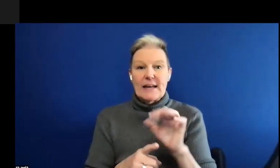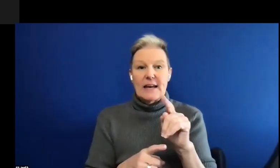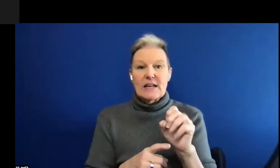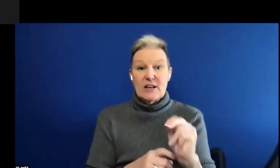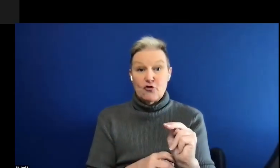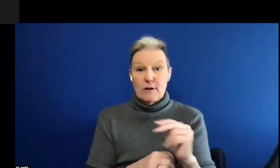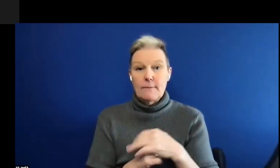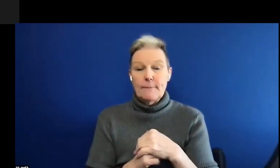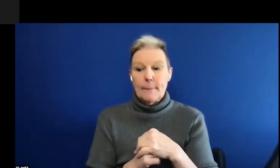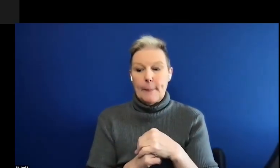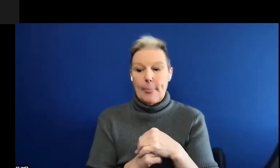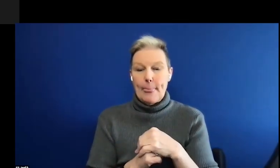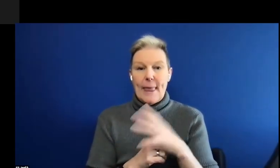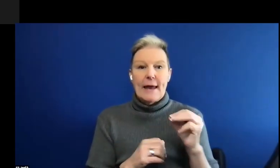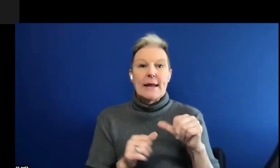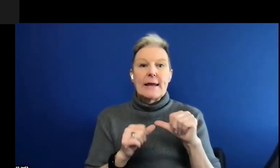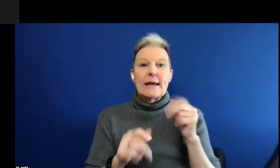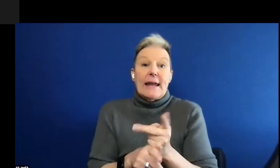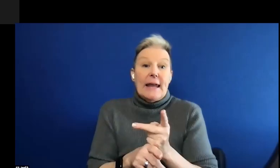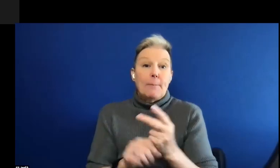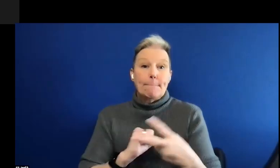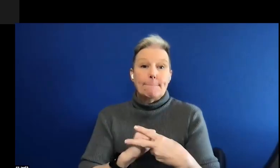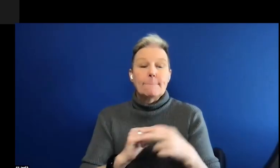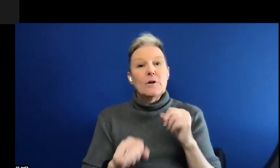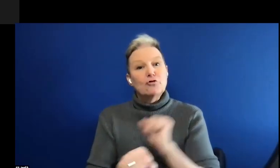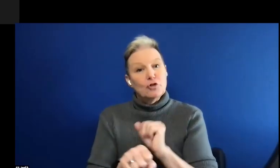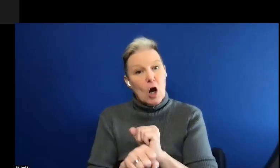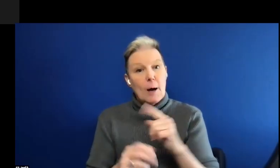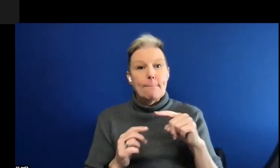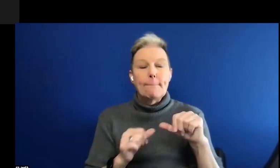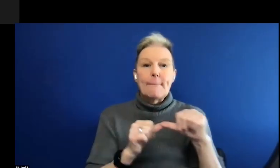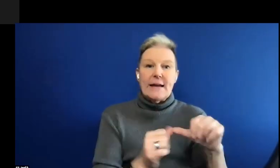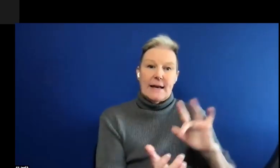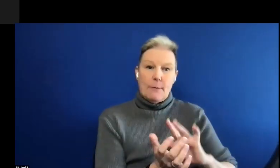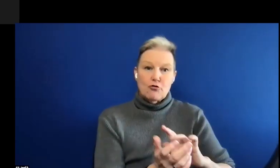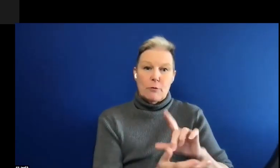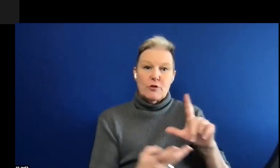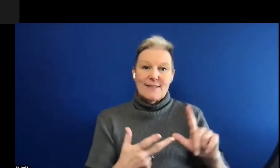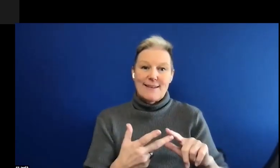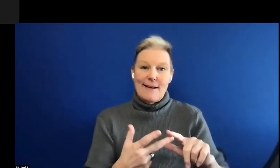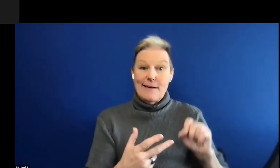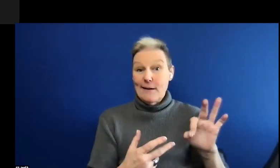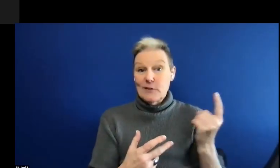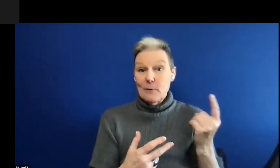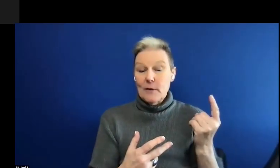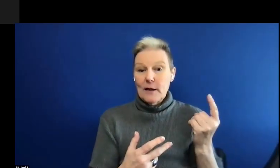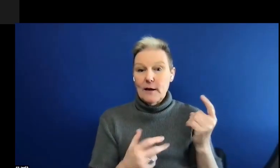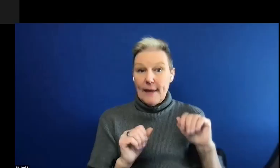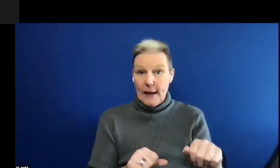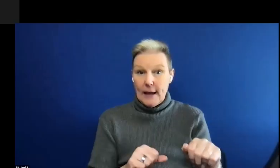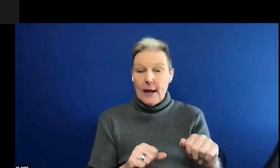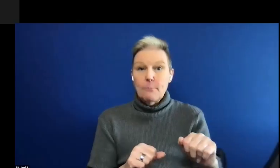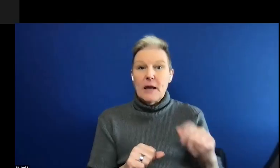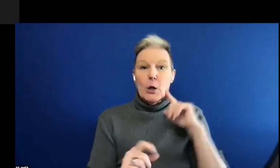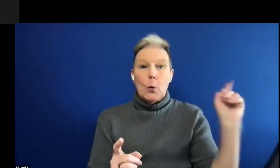and keep their job, maintain the prescriptions, and if it's something that can be